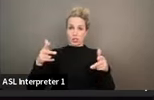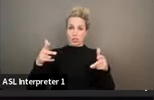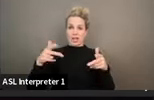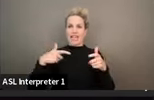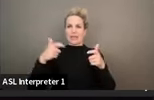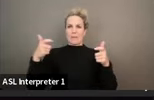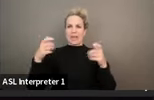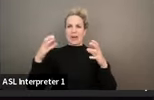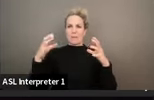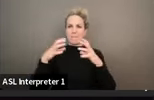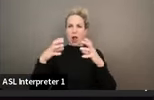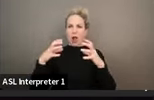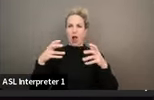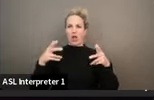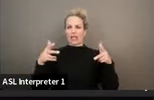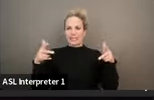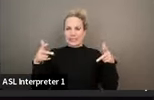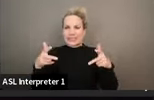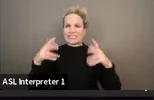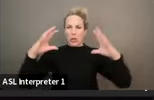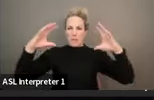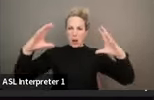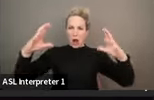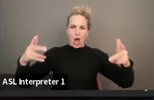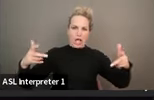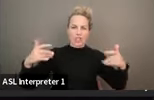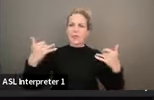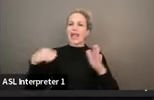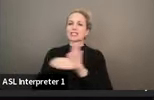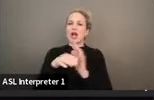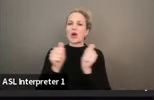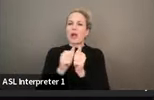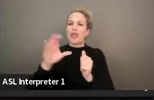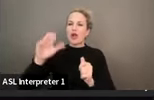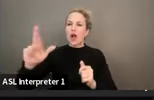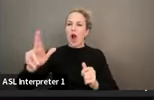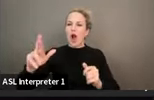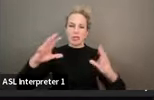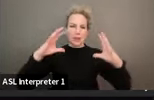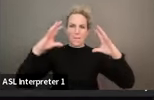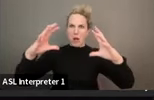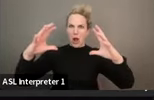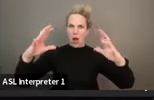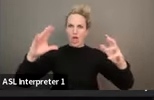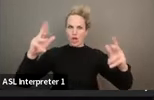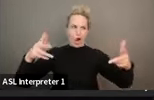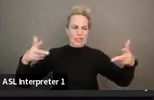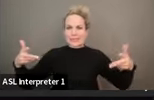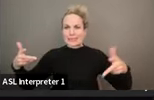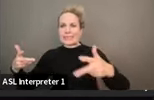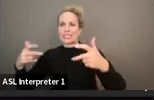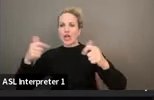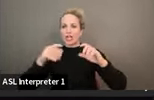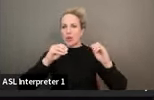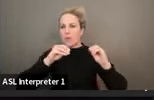ball and playing soccer. So you're playing soccer with cars. You're trying to get that huge ball into a soccer goal, basically, right?